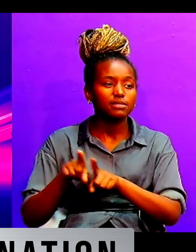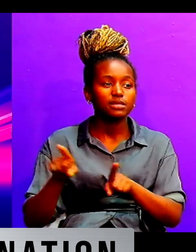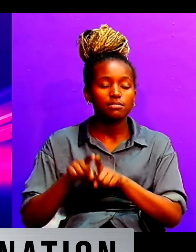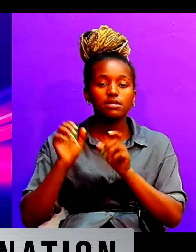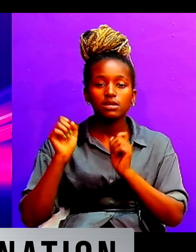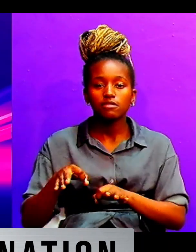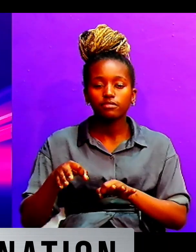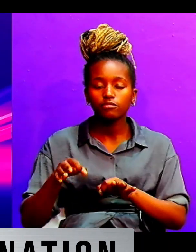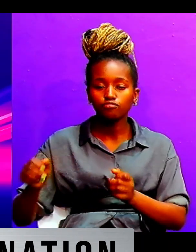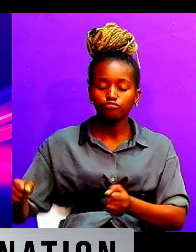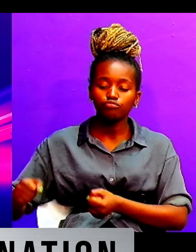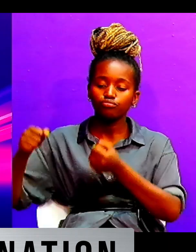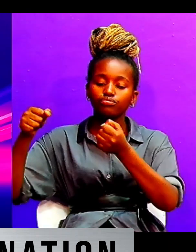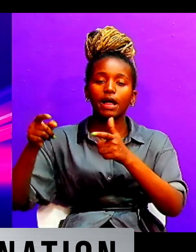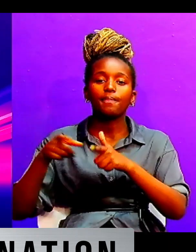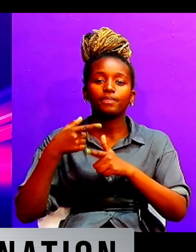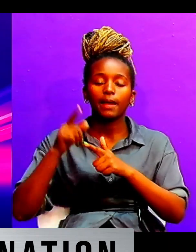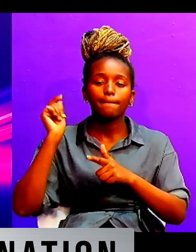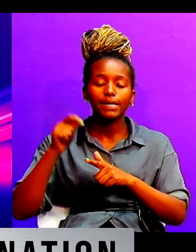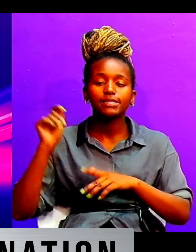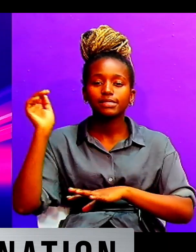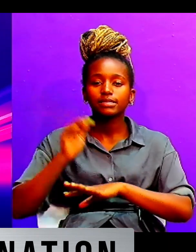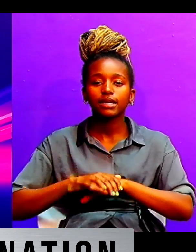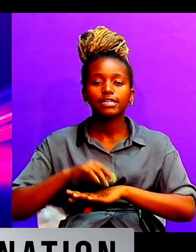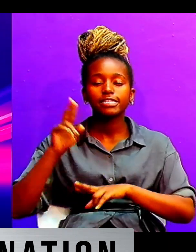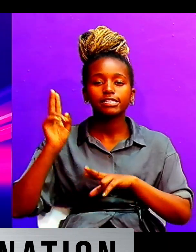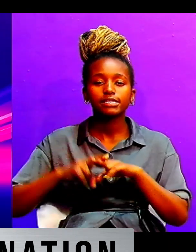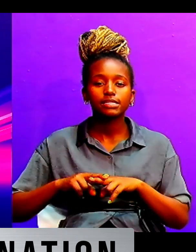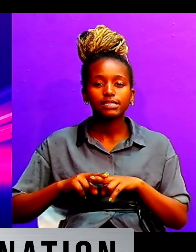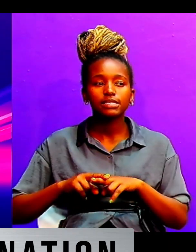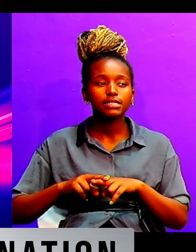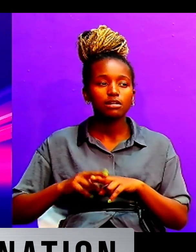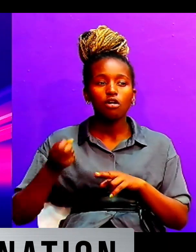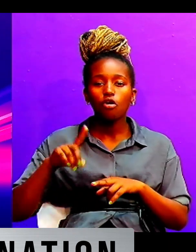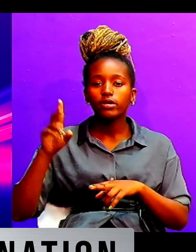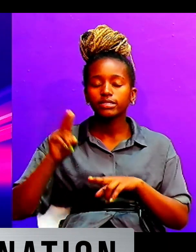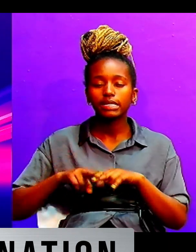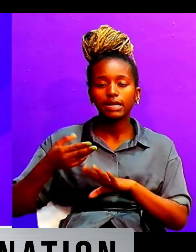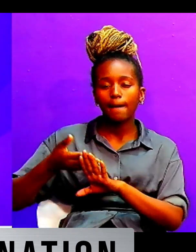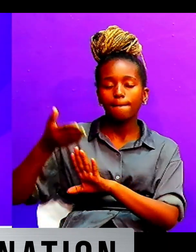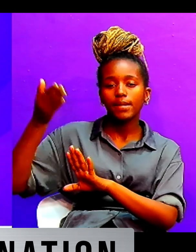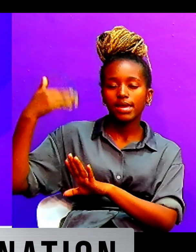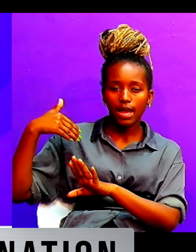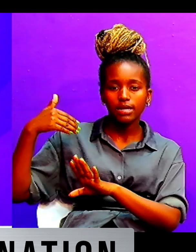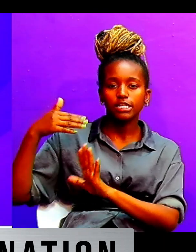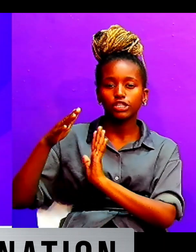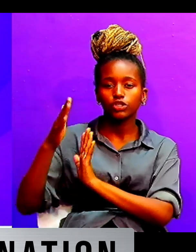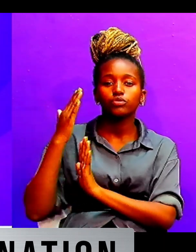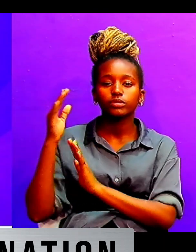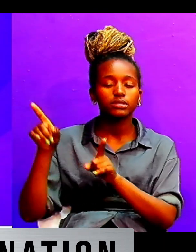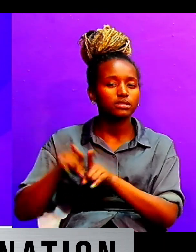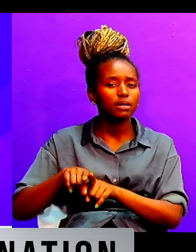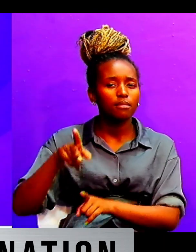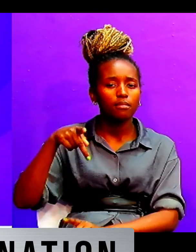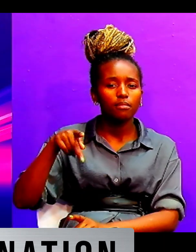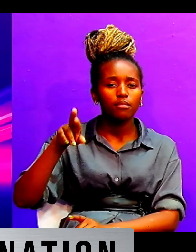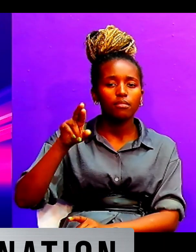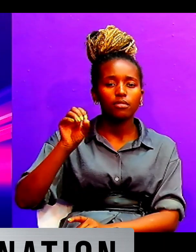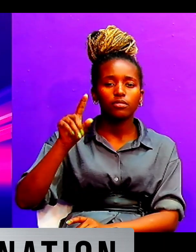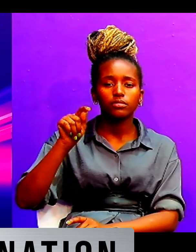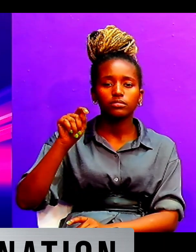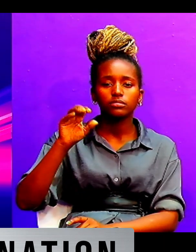chair for you. So you need to sit behind the security and the protocol people. And yet